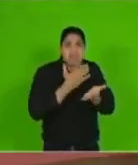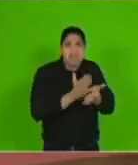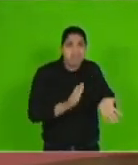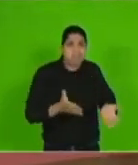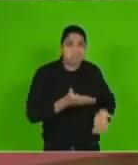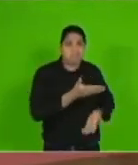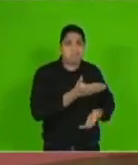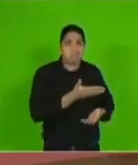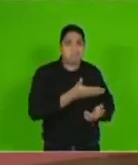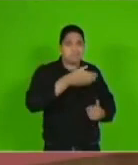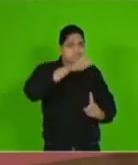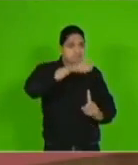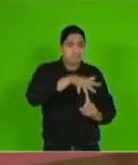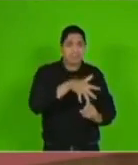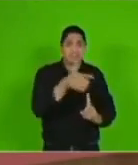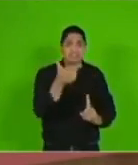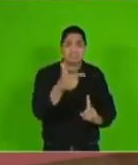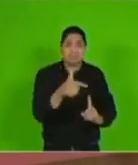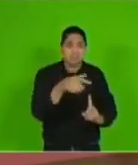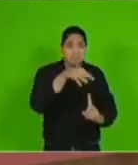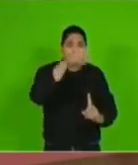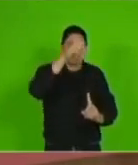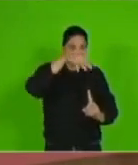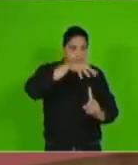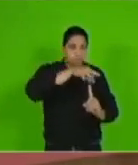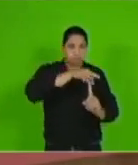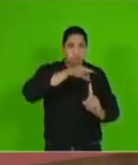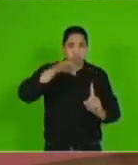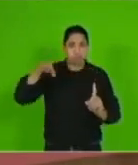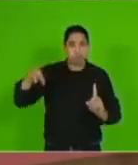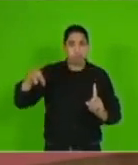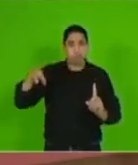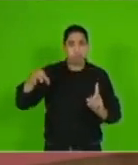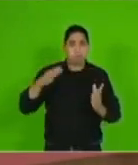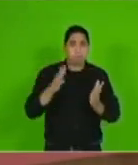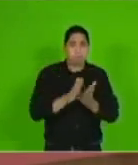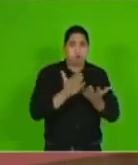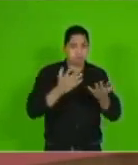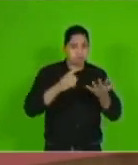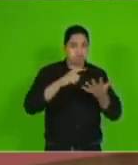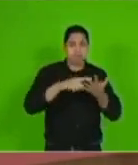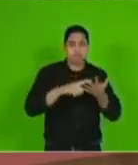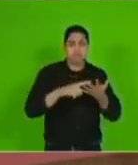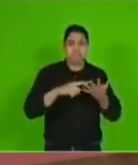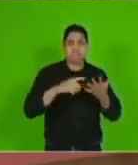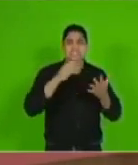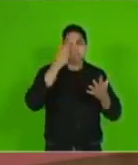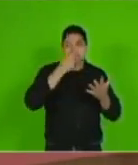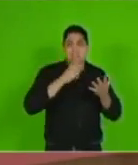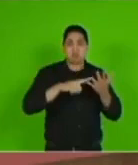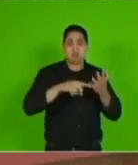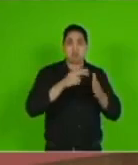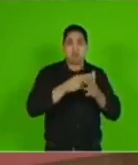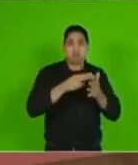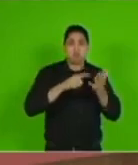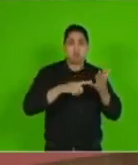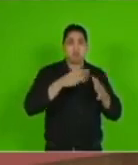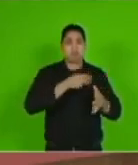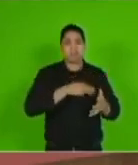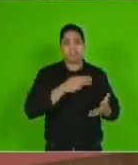They're living a church in where the ministry is gone. These are the five